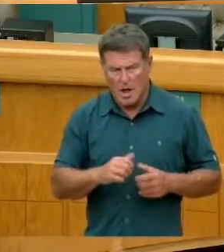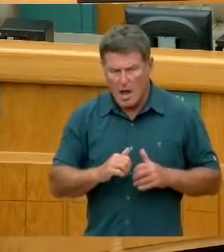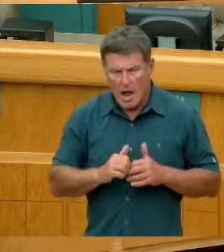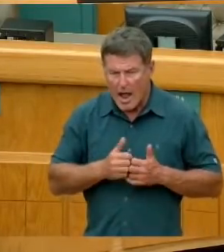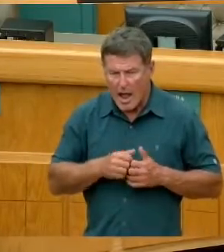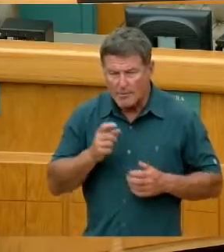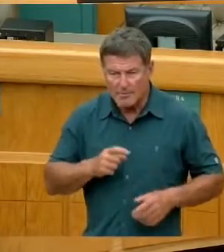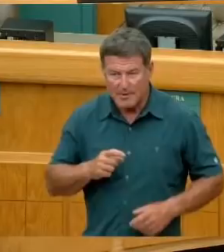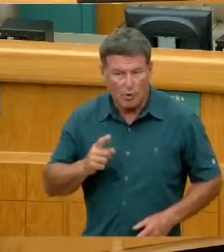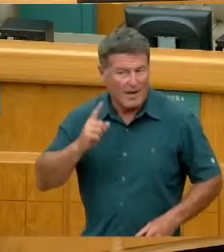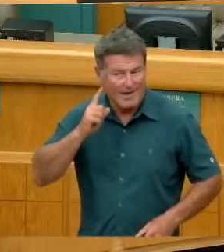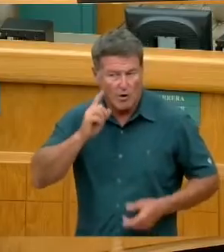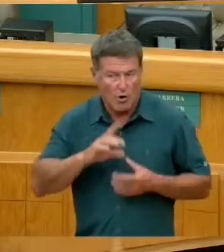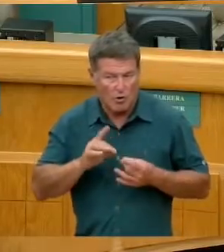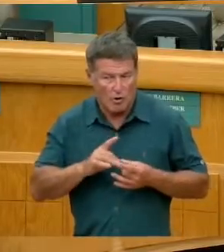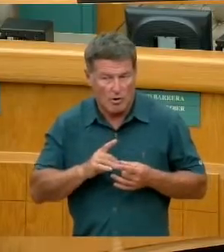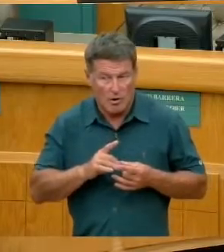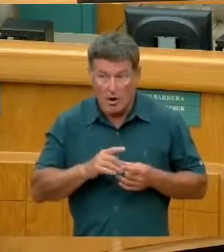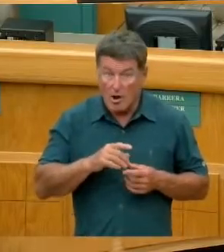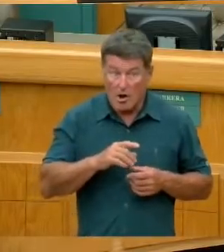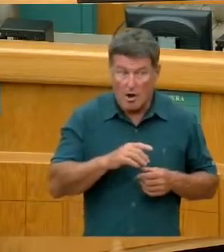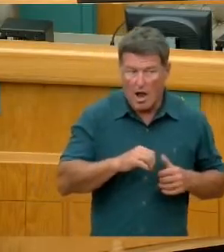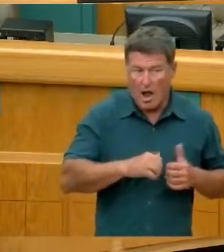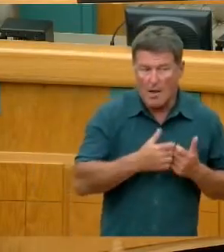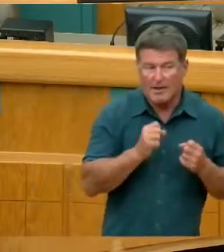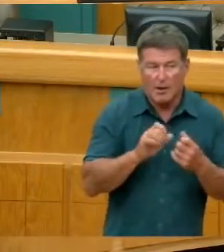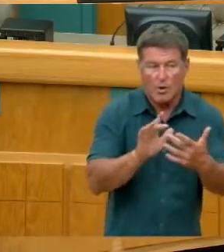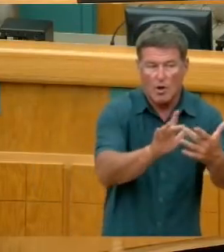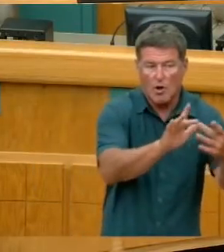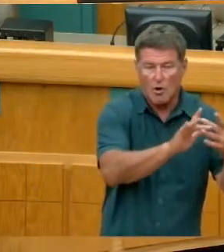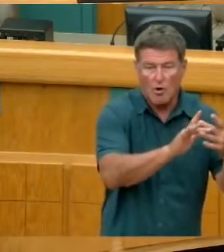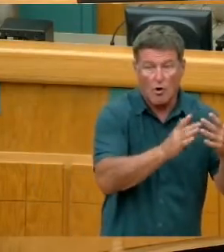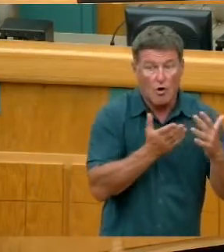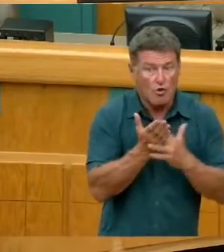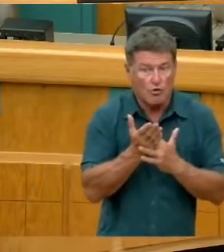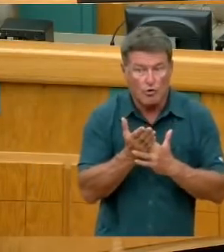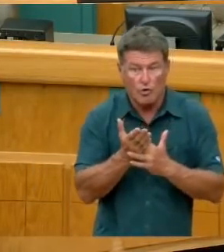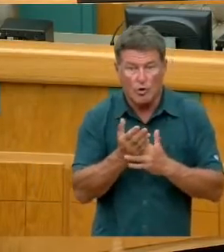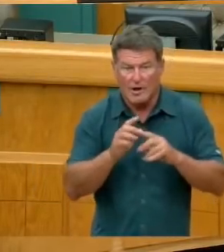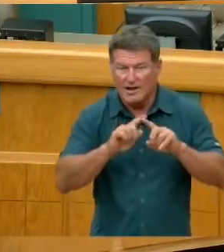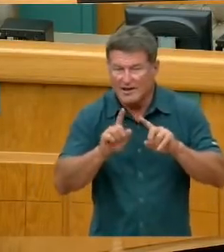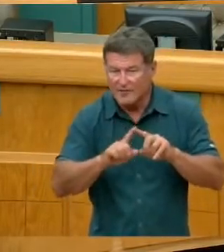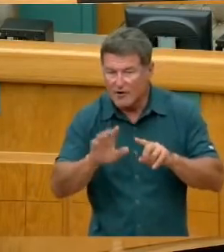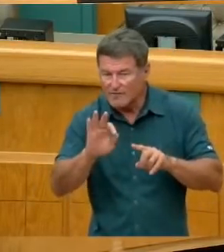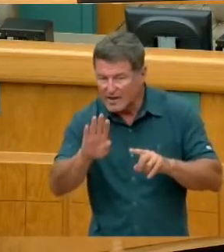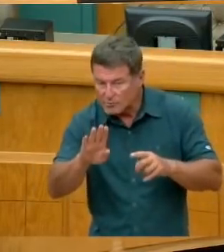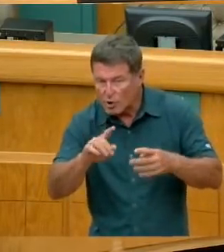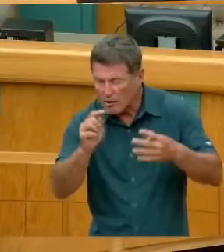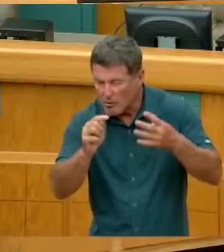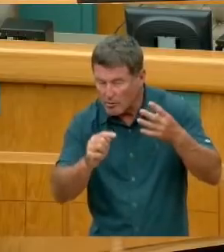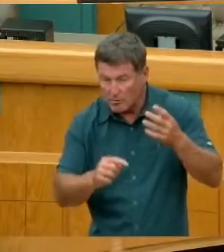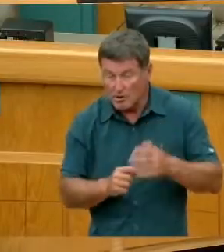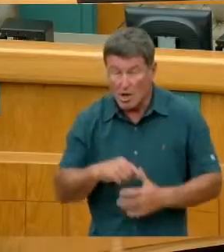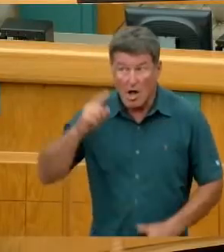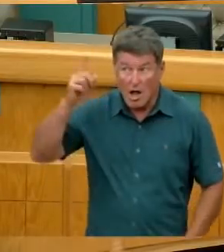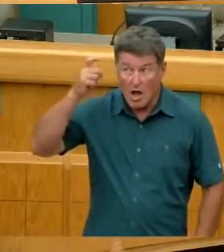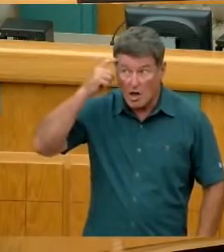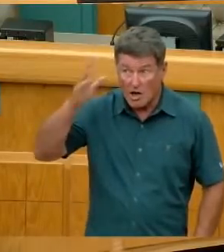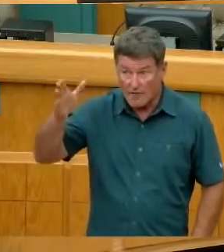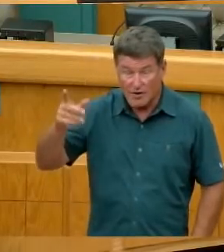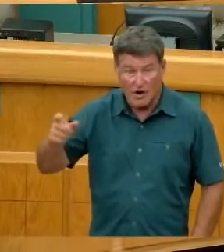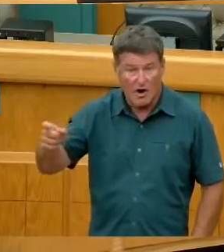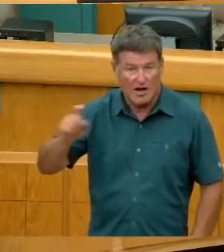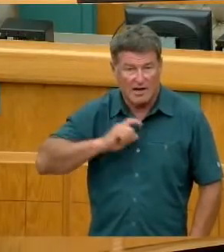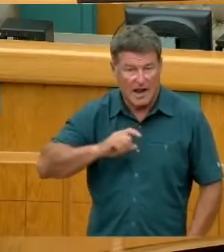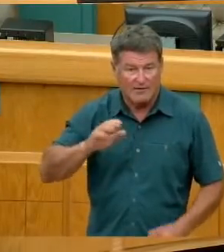talking to you, but how many people are we really reaching this way versus how many people can we really reach through all the different mediums?